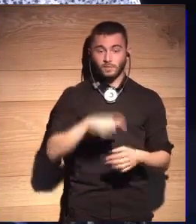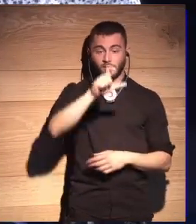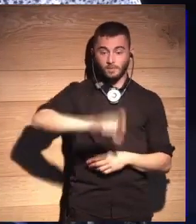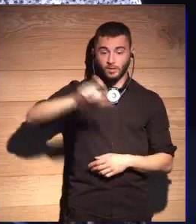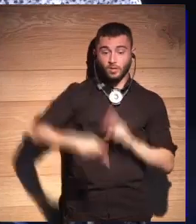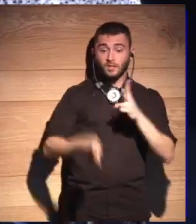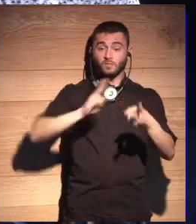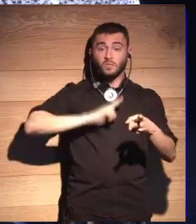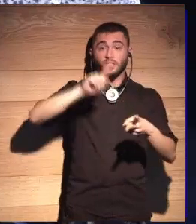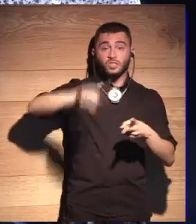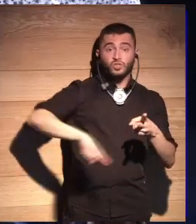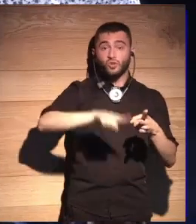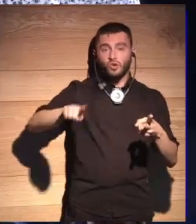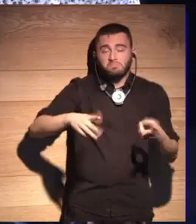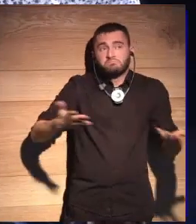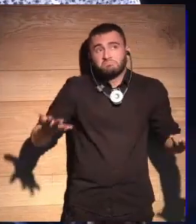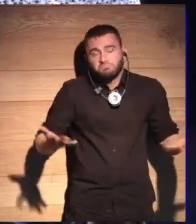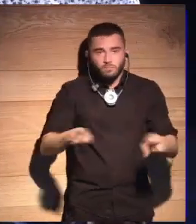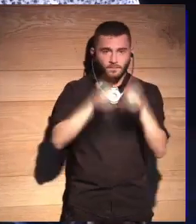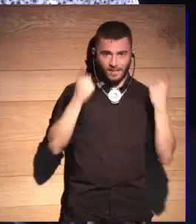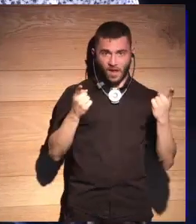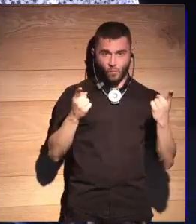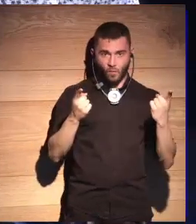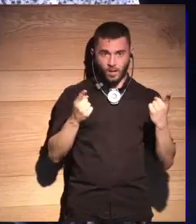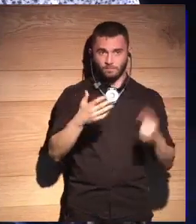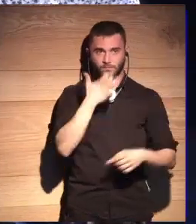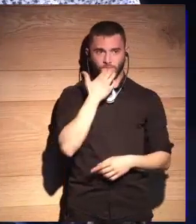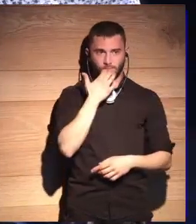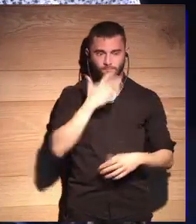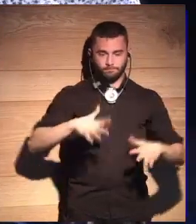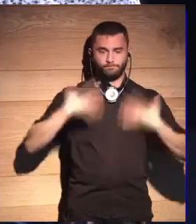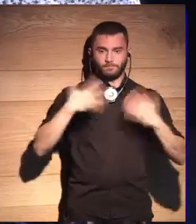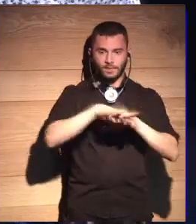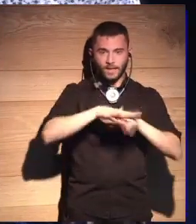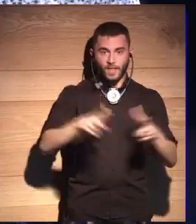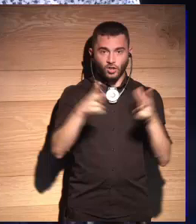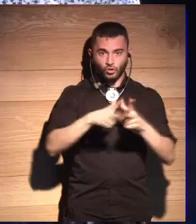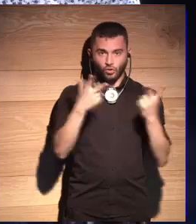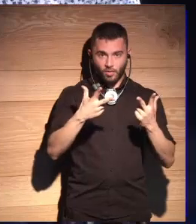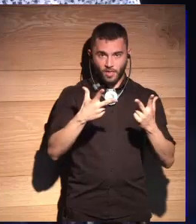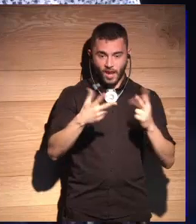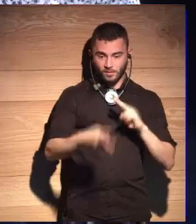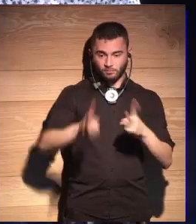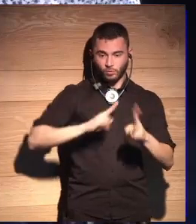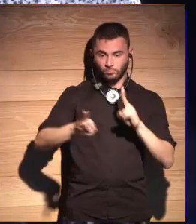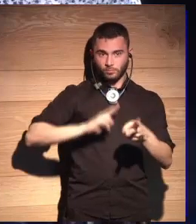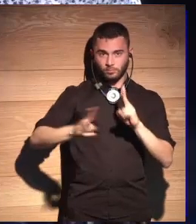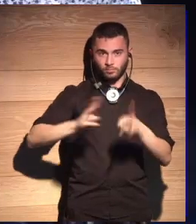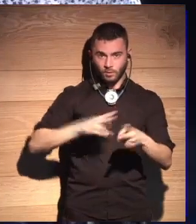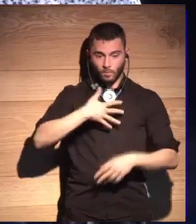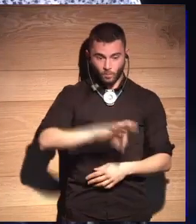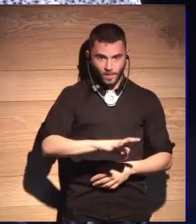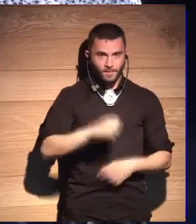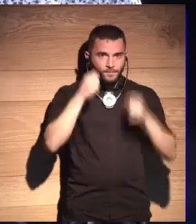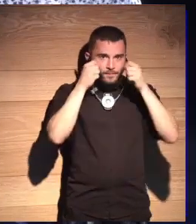company, Maldita.es, I don't care whether people answer or not. The moment that social